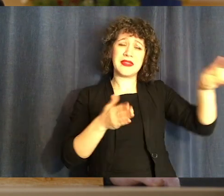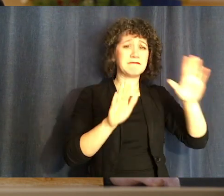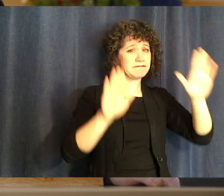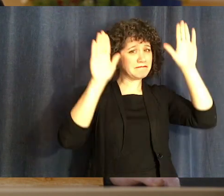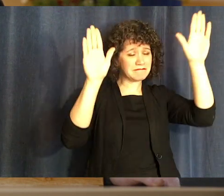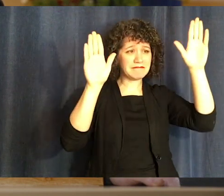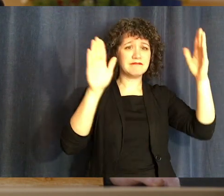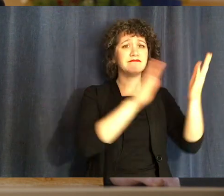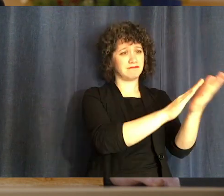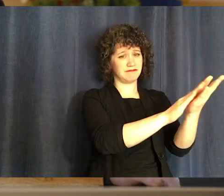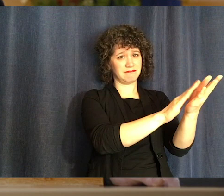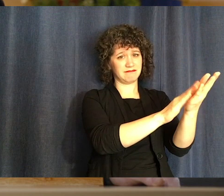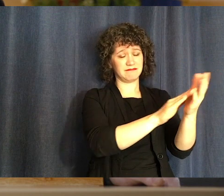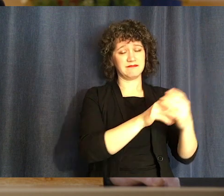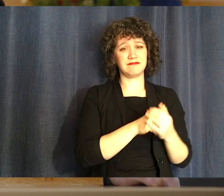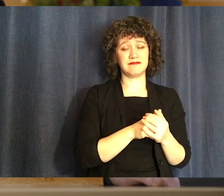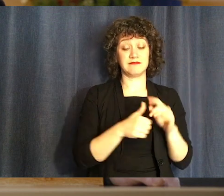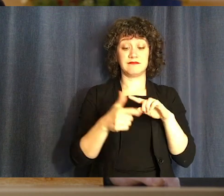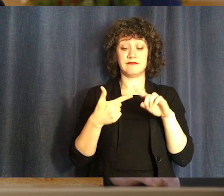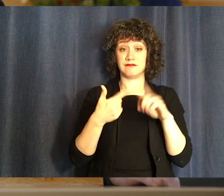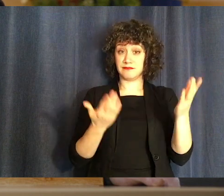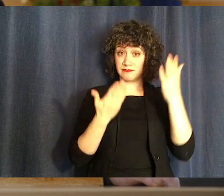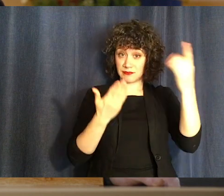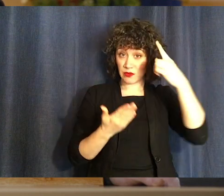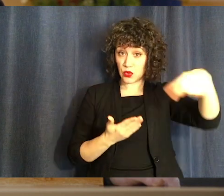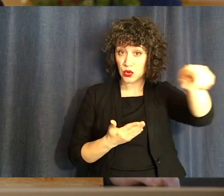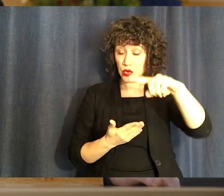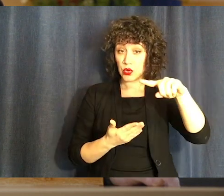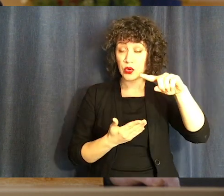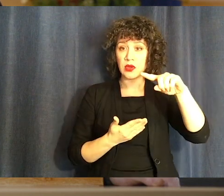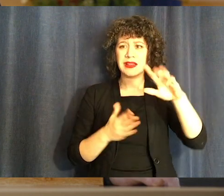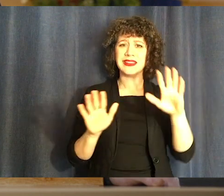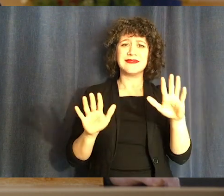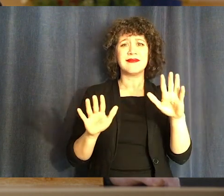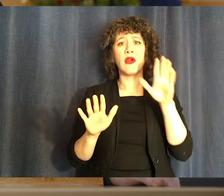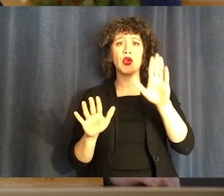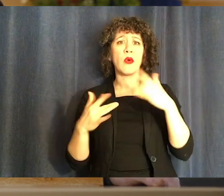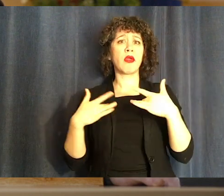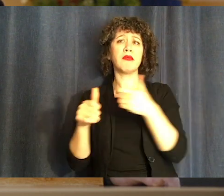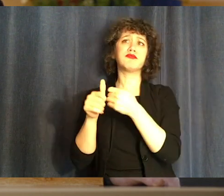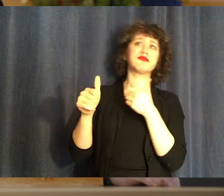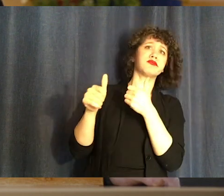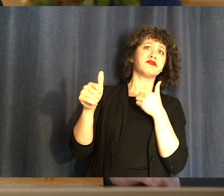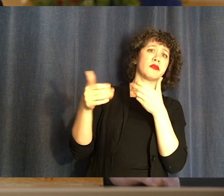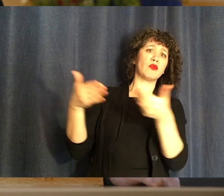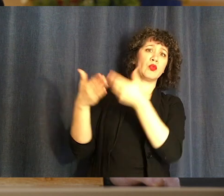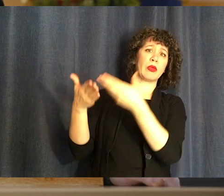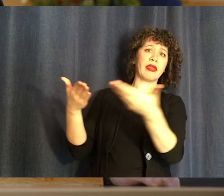commended. My second recommendation for you would be to fight trepidation and try new things to see where they take